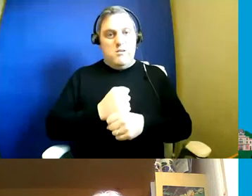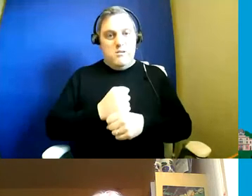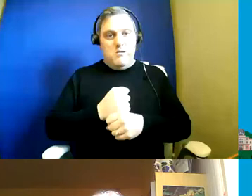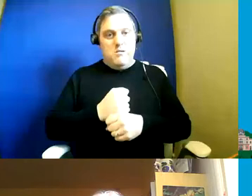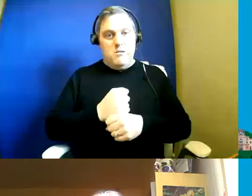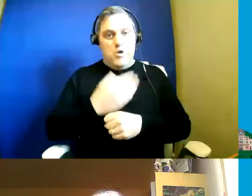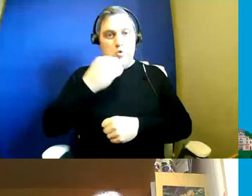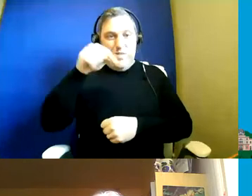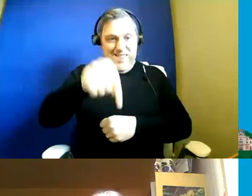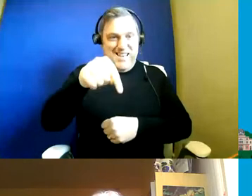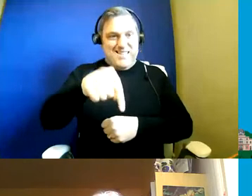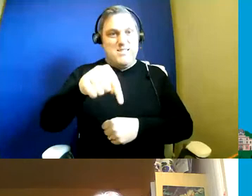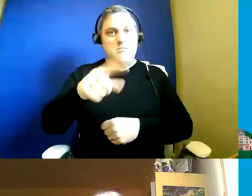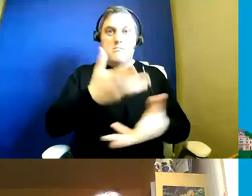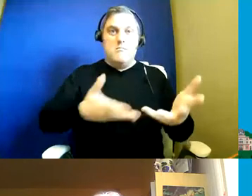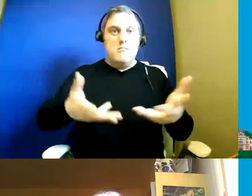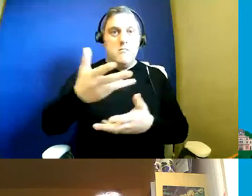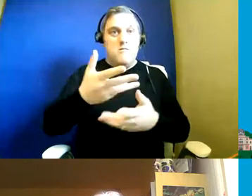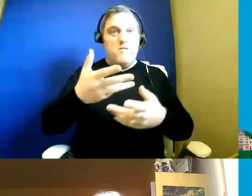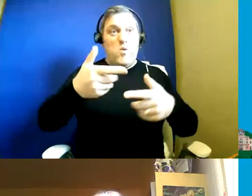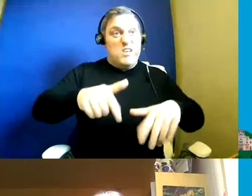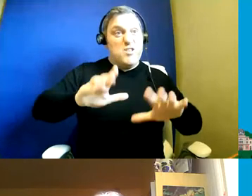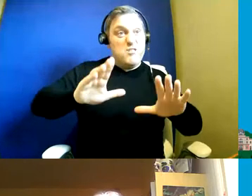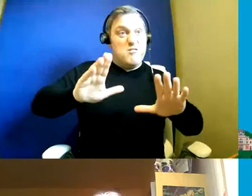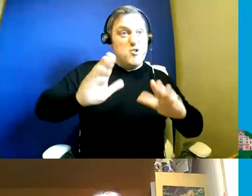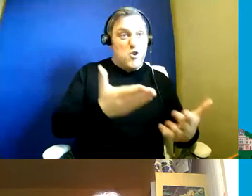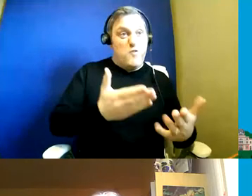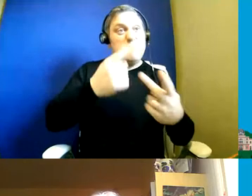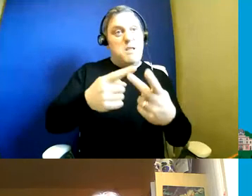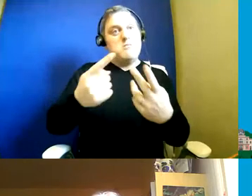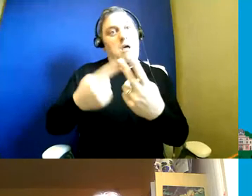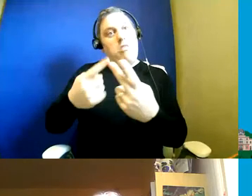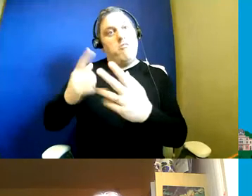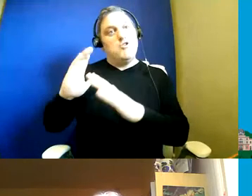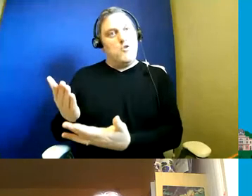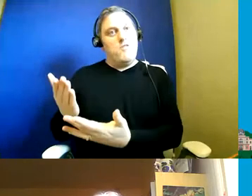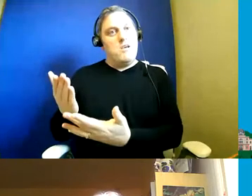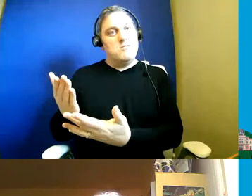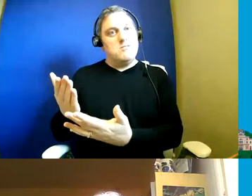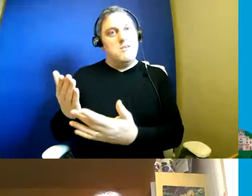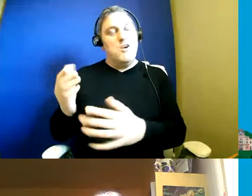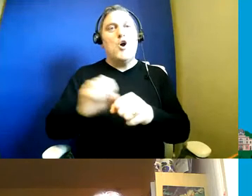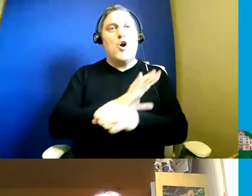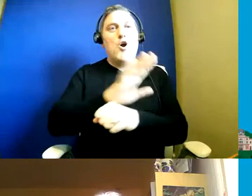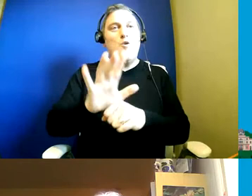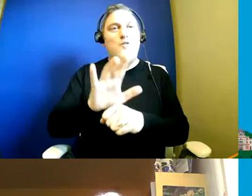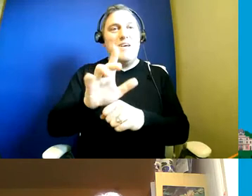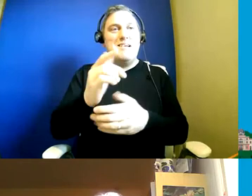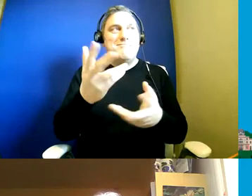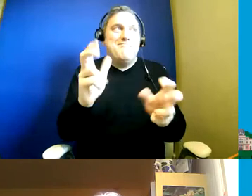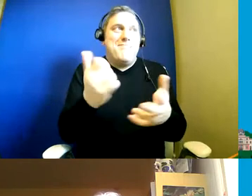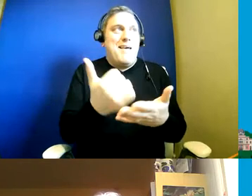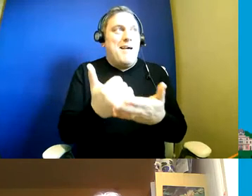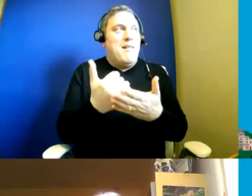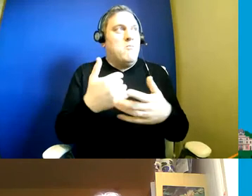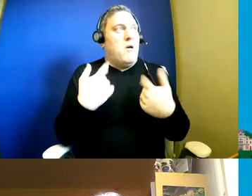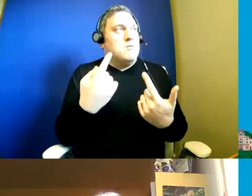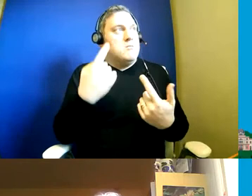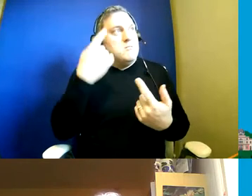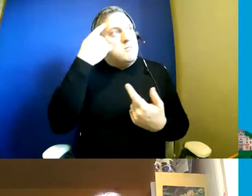this not just for this service, but lots of services. And I think certainly COVID has given the opportunity to look at how we develop